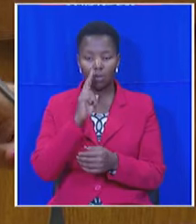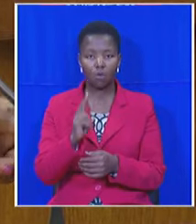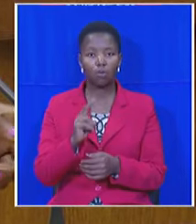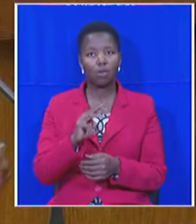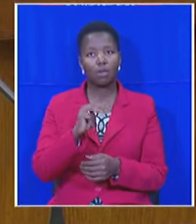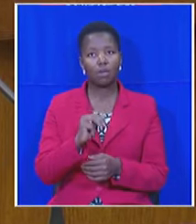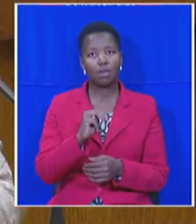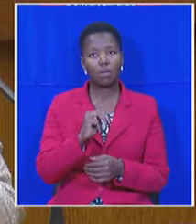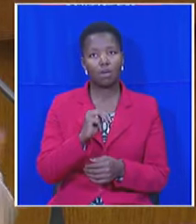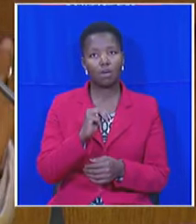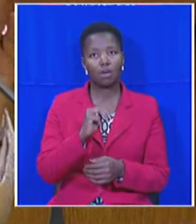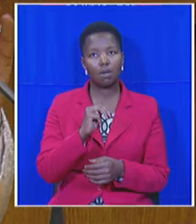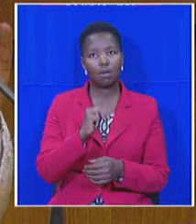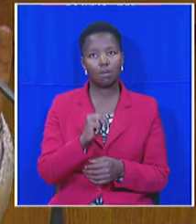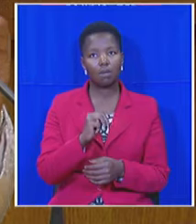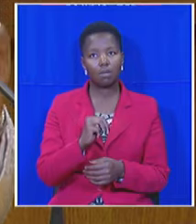way, DA.